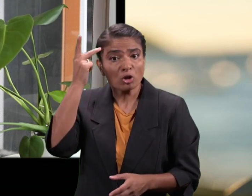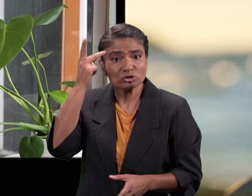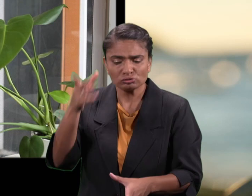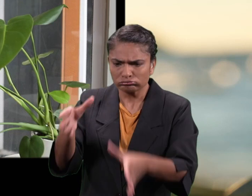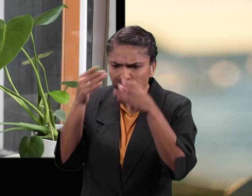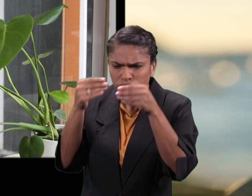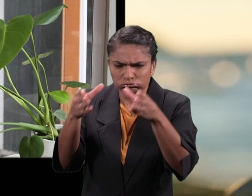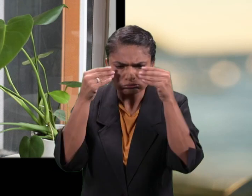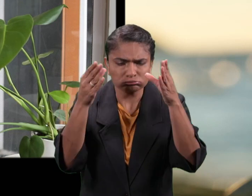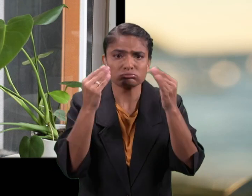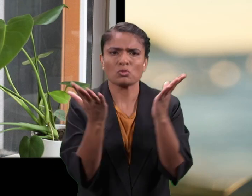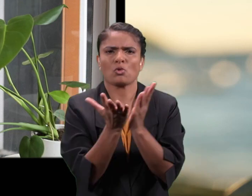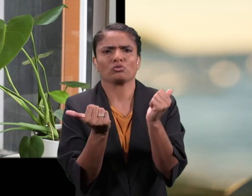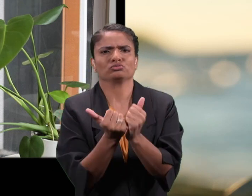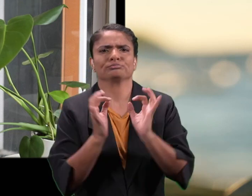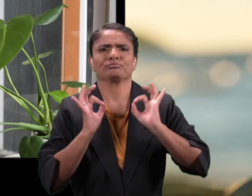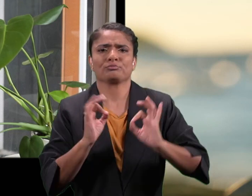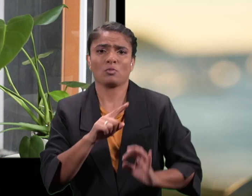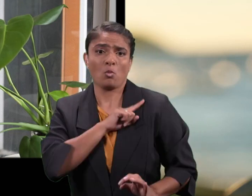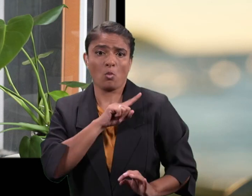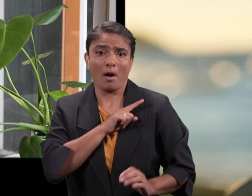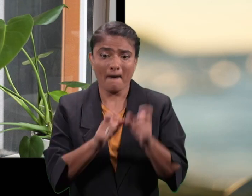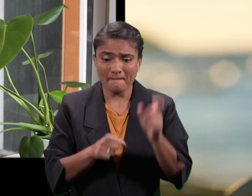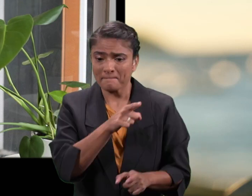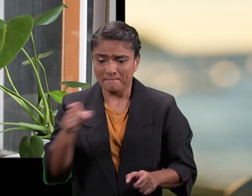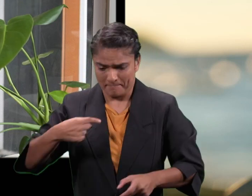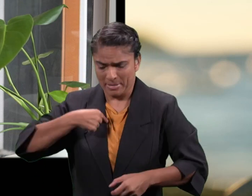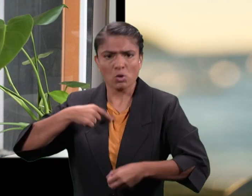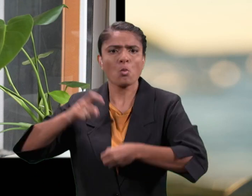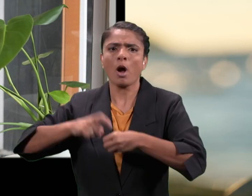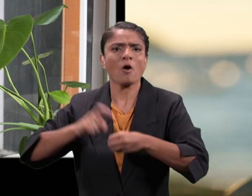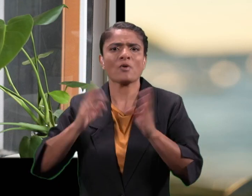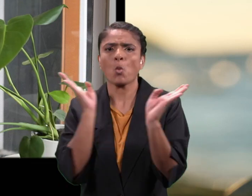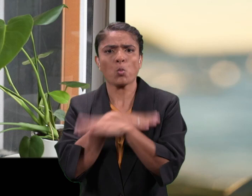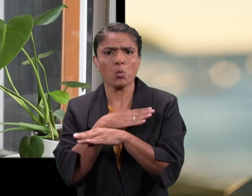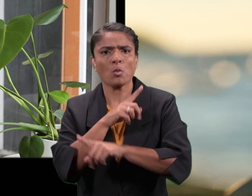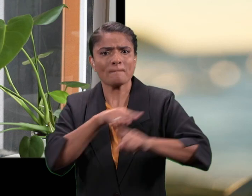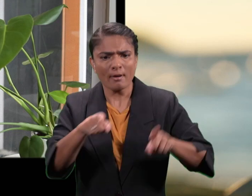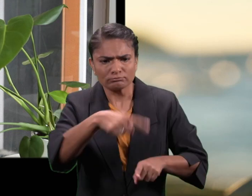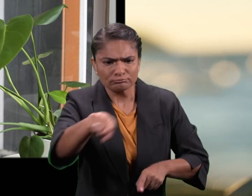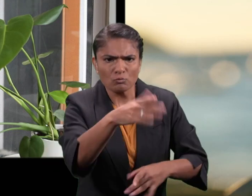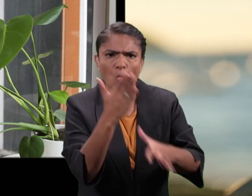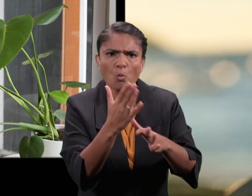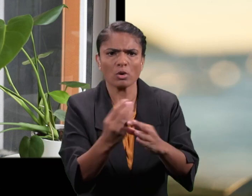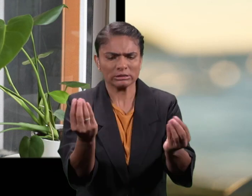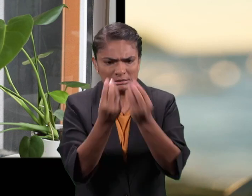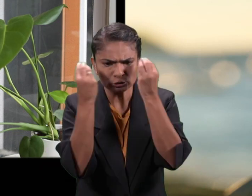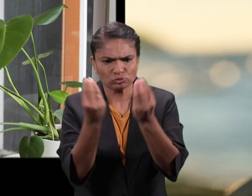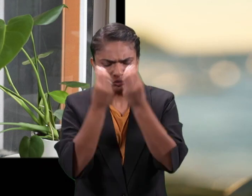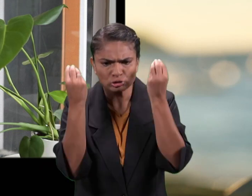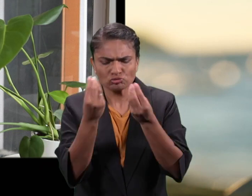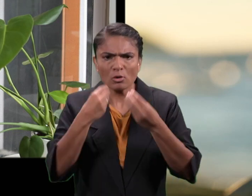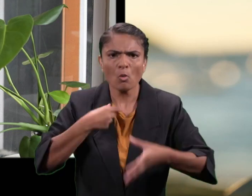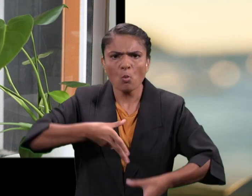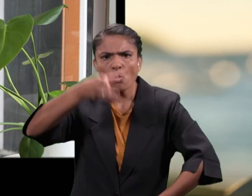was amazing because for an underqualified person like me, it teaches you to grow. It helps